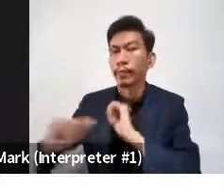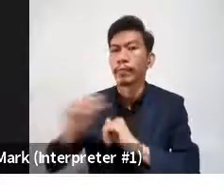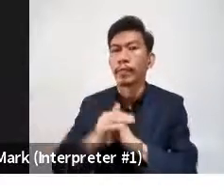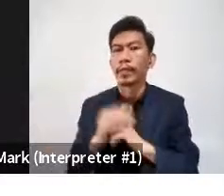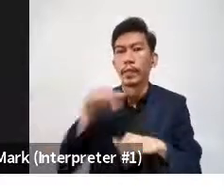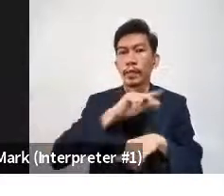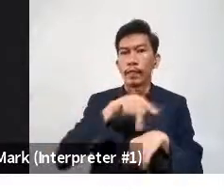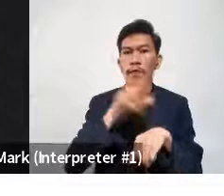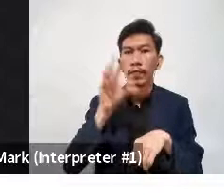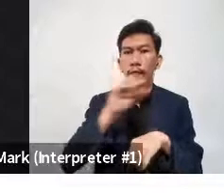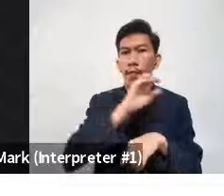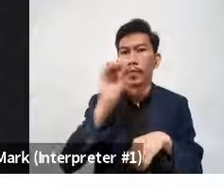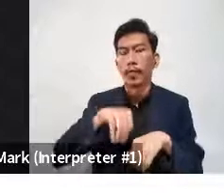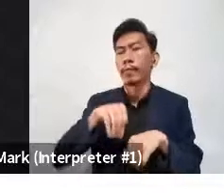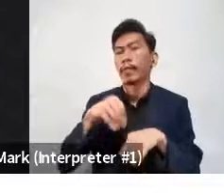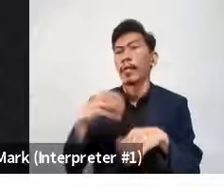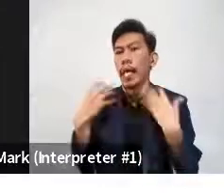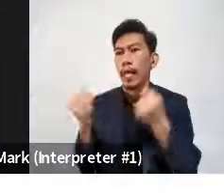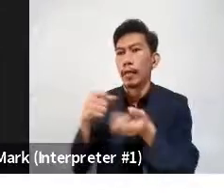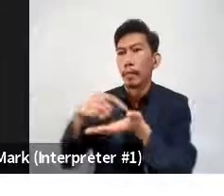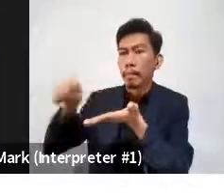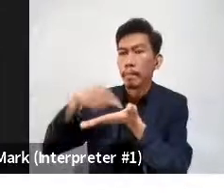of our health spending